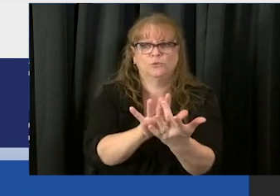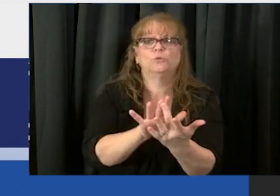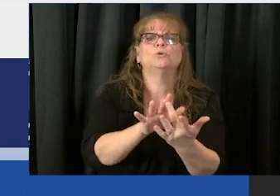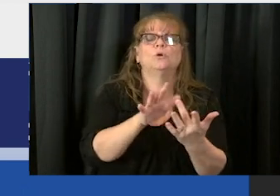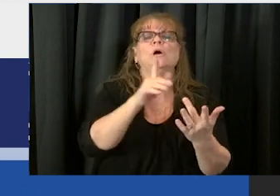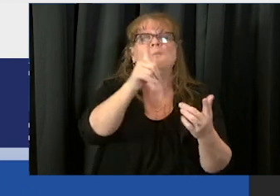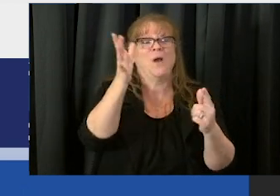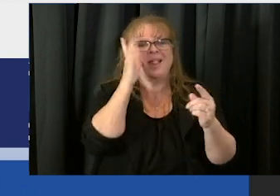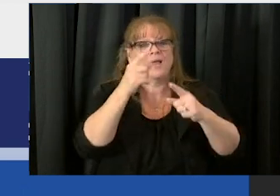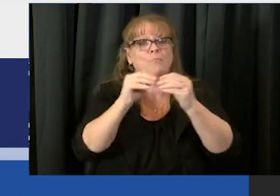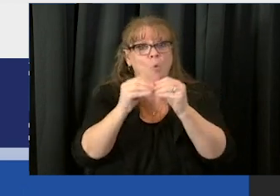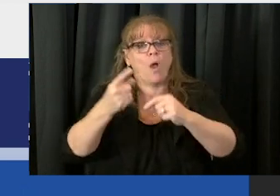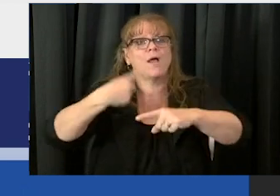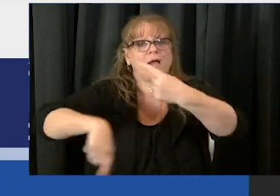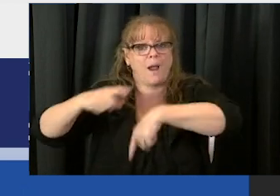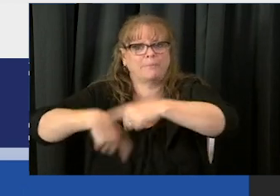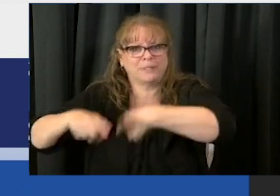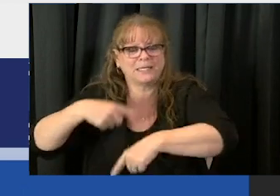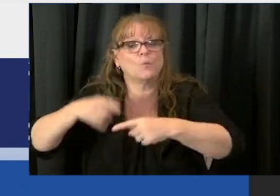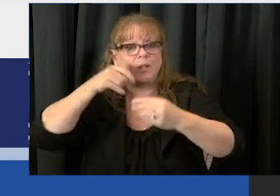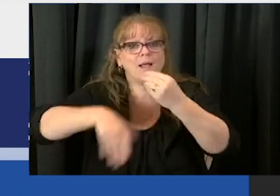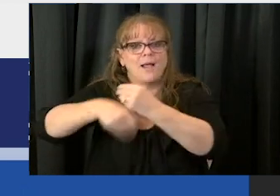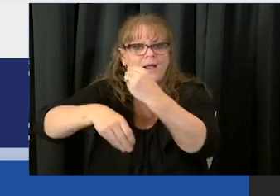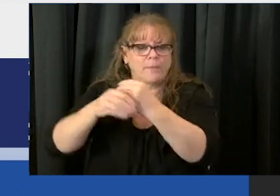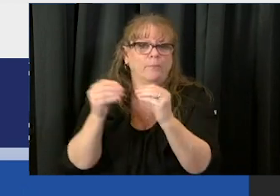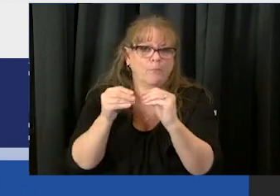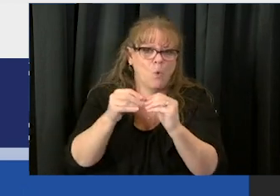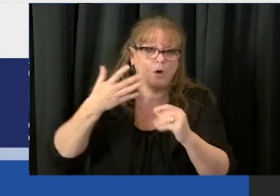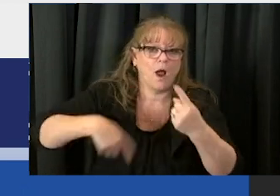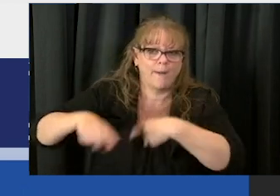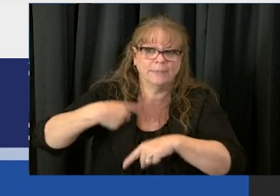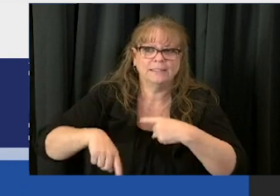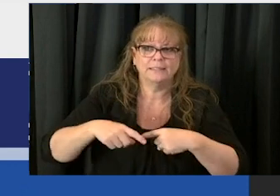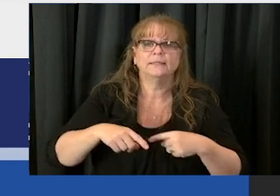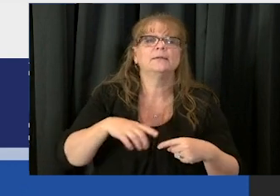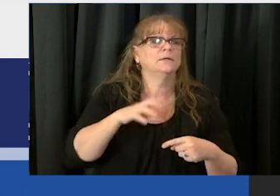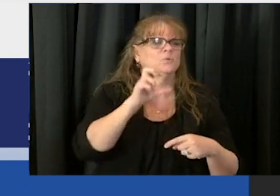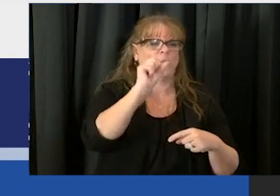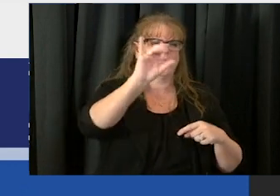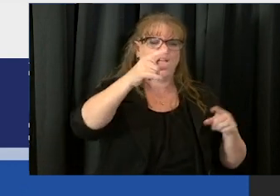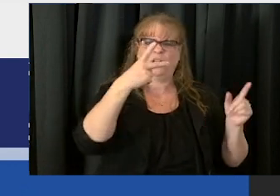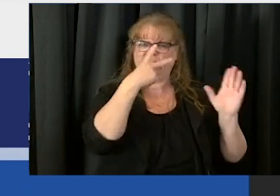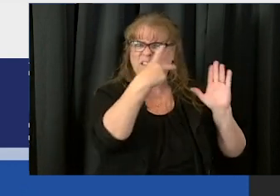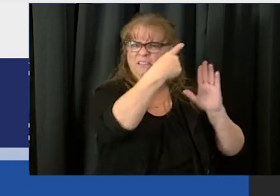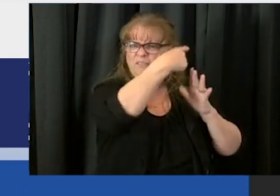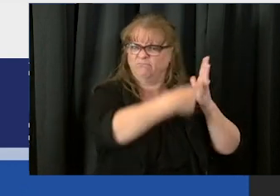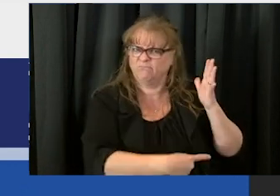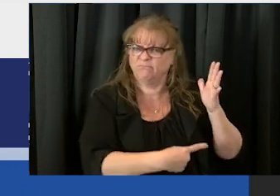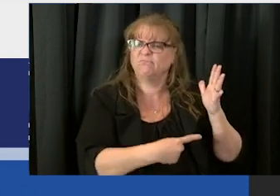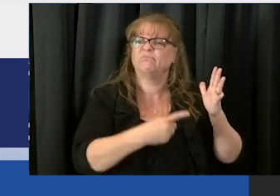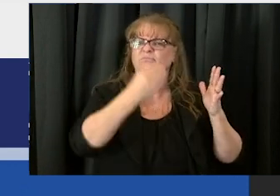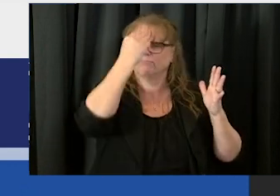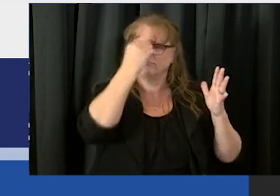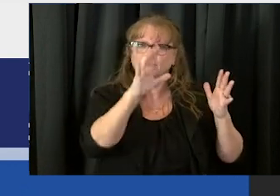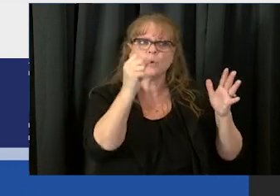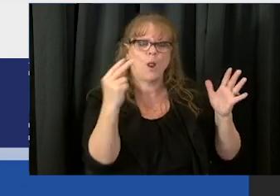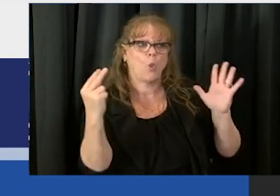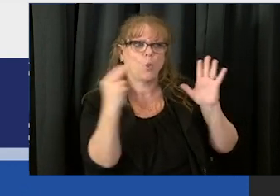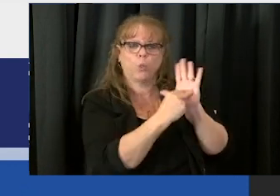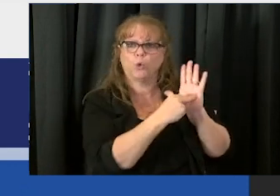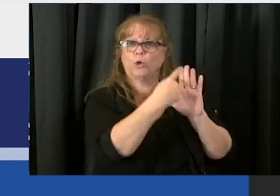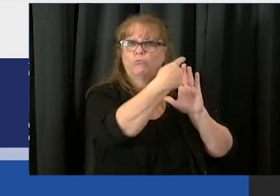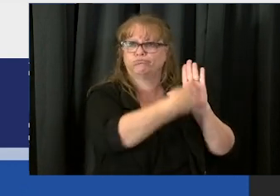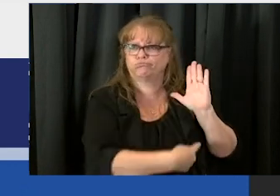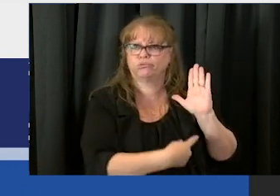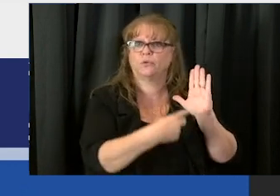one place, and we'll push that out. Here's where you sign up. Here's where you sign up. This is some of that information, but we will be listing